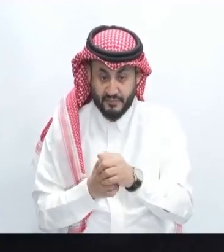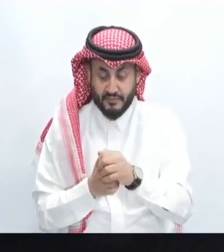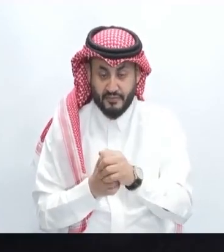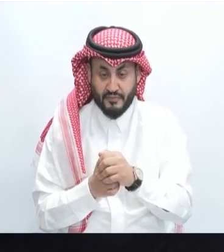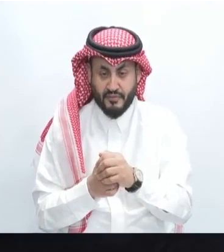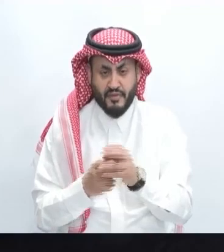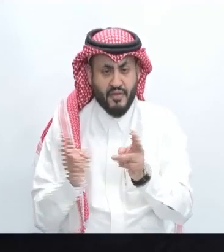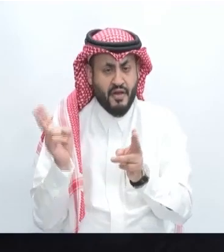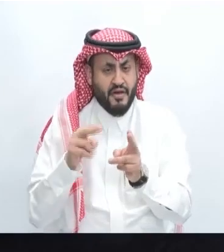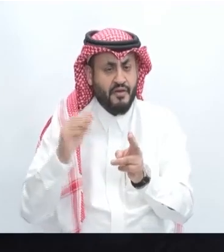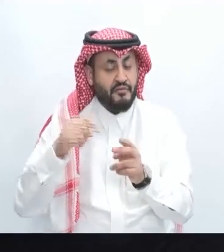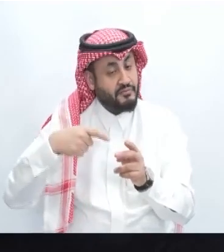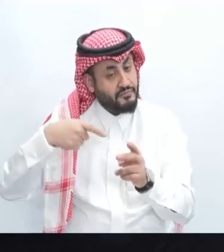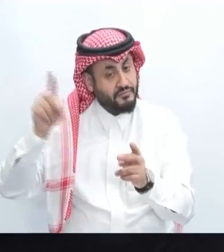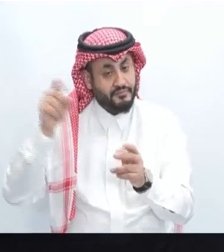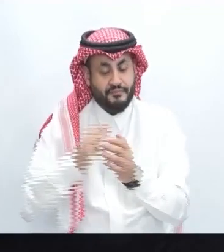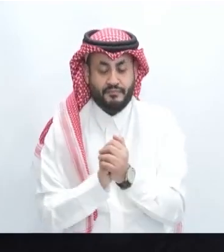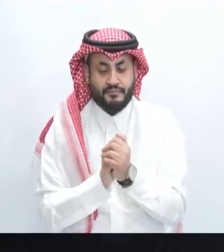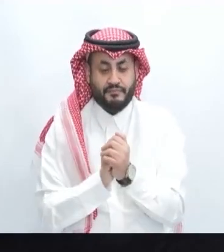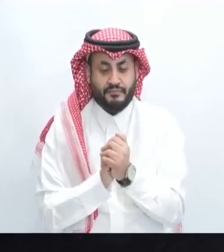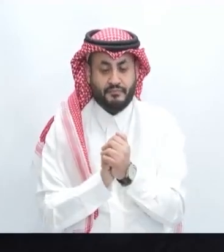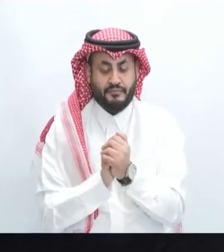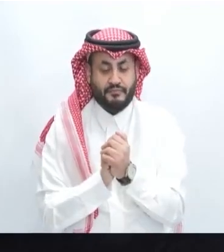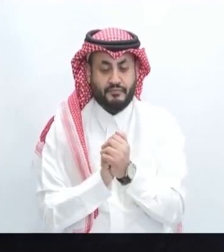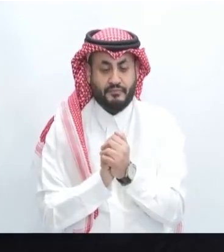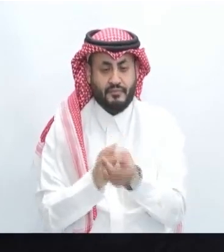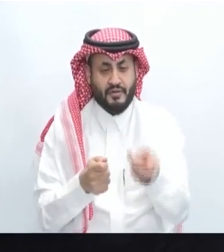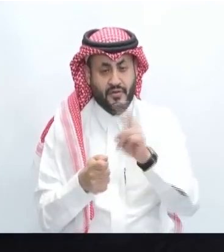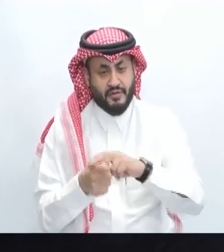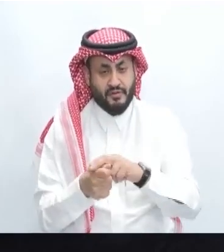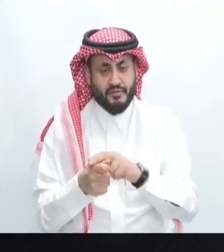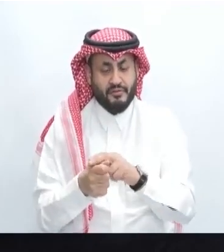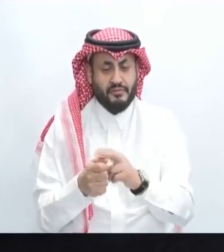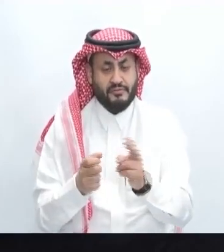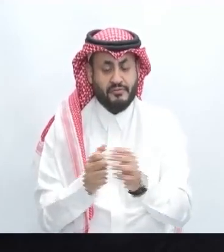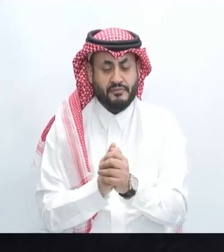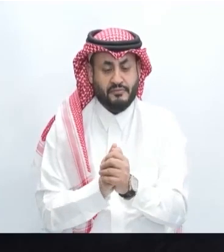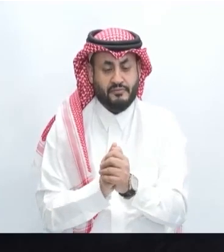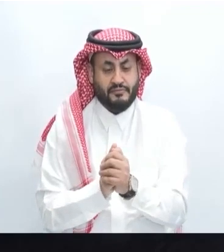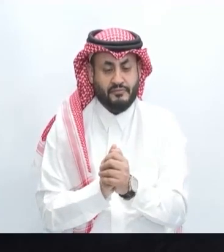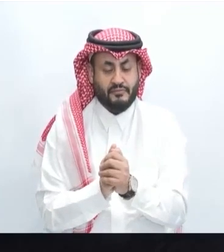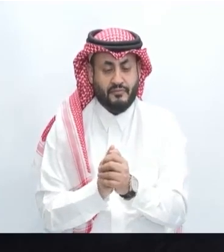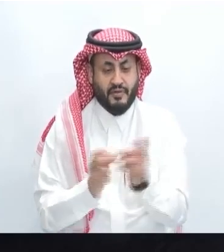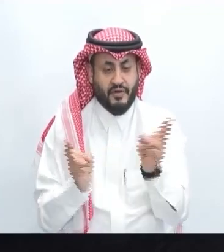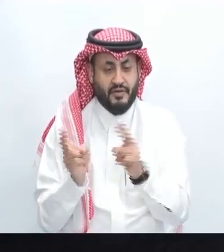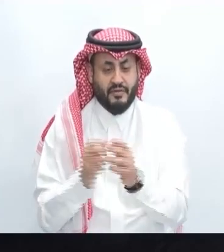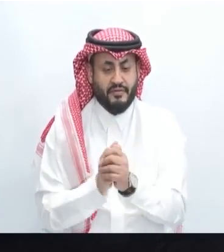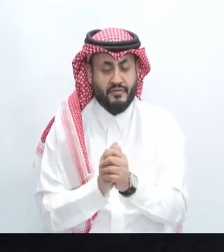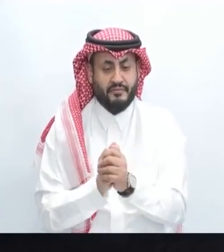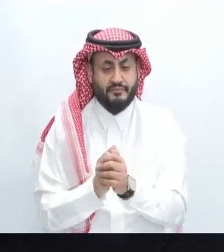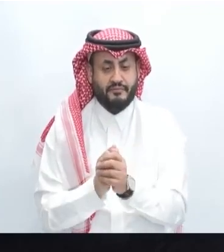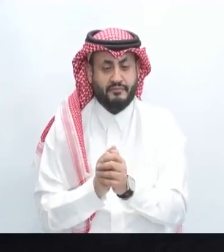you will hear from me, that's right. And I ask you, I encouraged you to play this game even